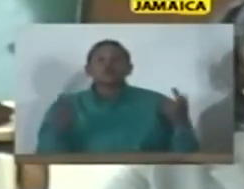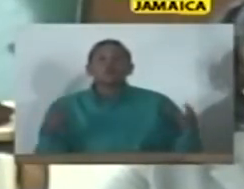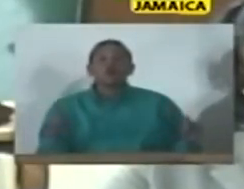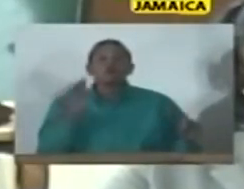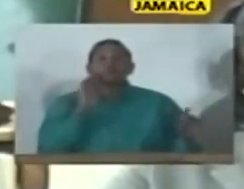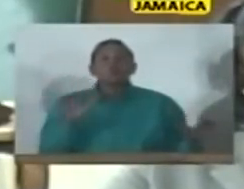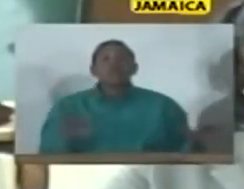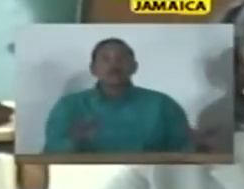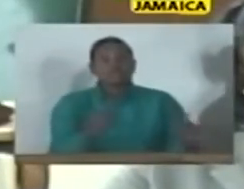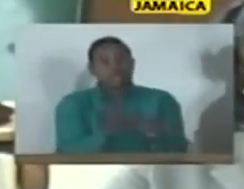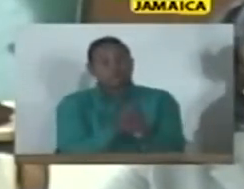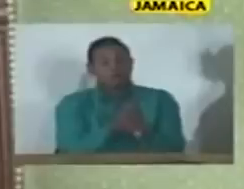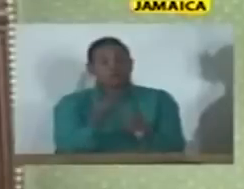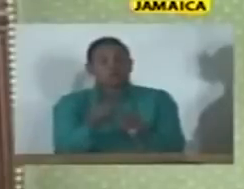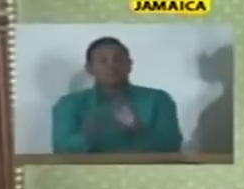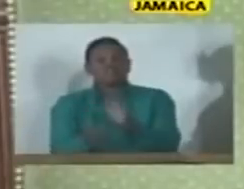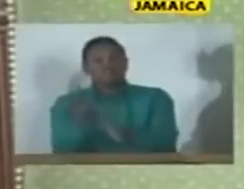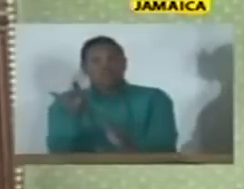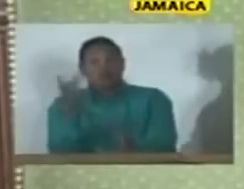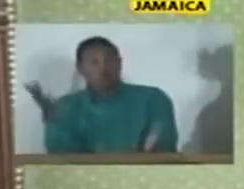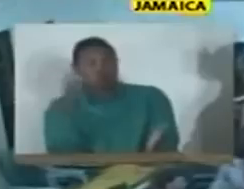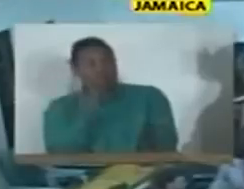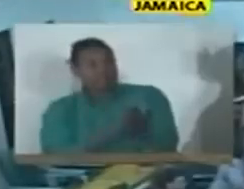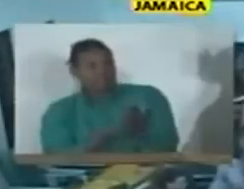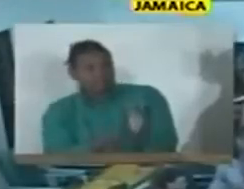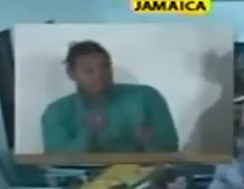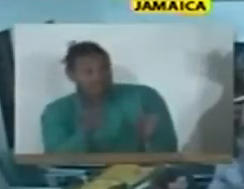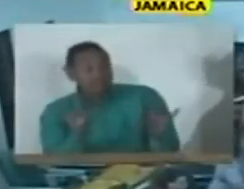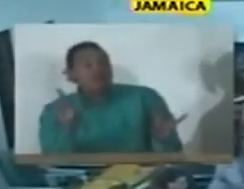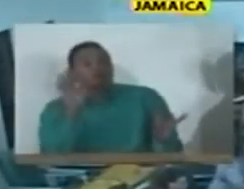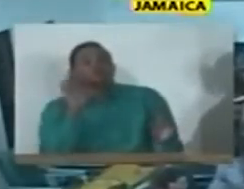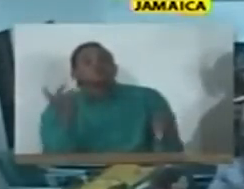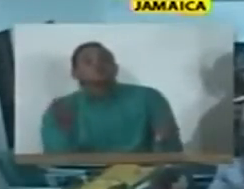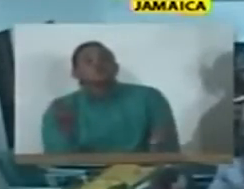act appropriately based on the facts that we're able to ascertain.